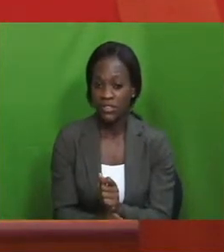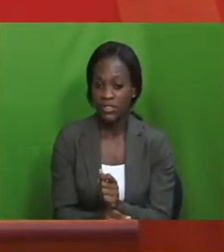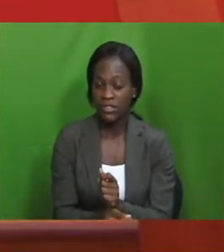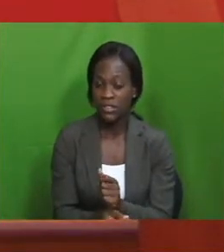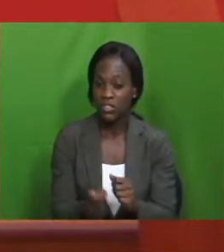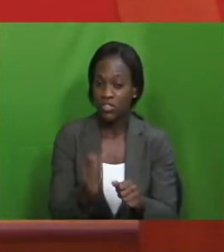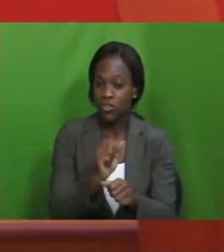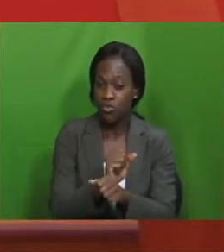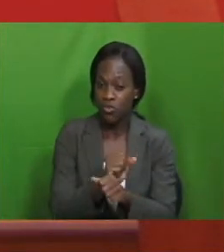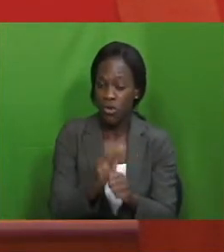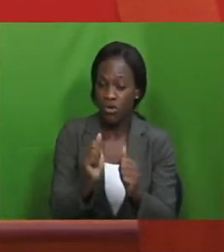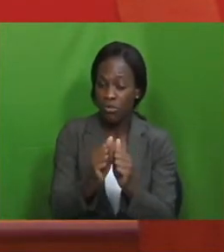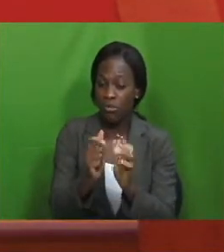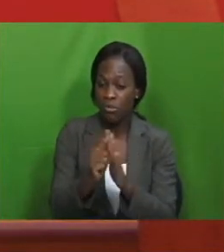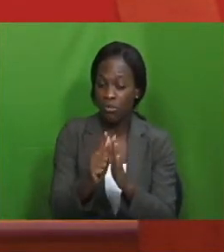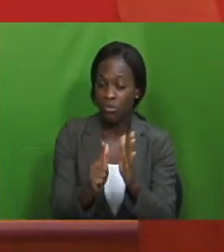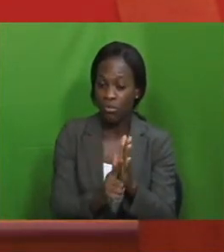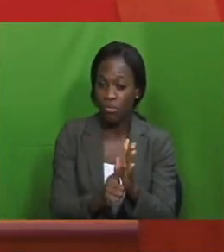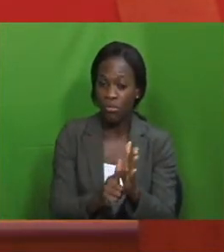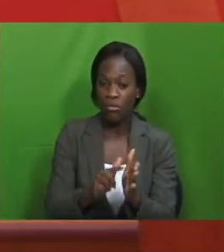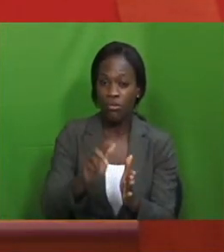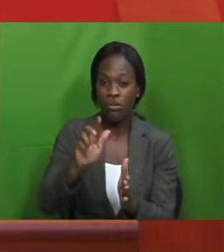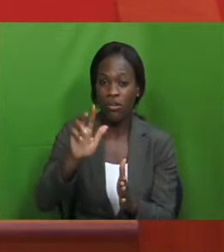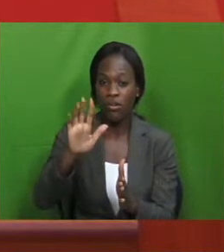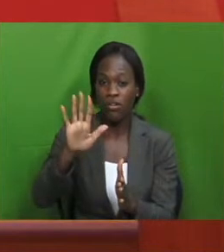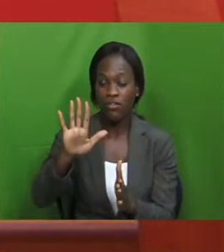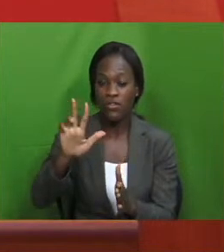order 53-2.